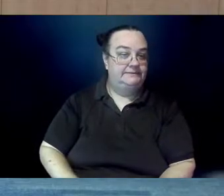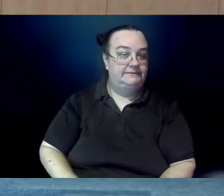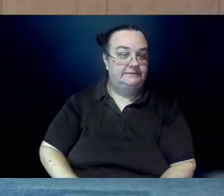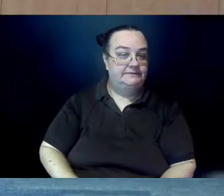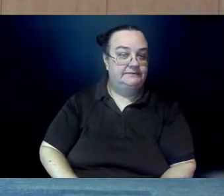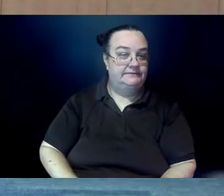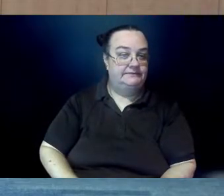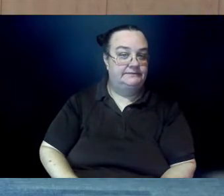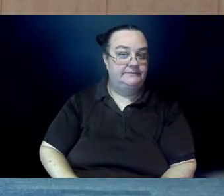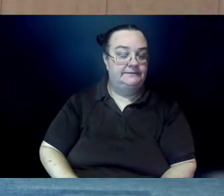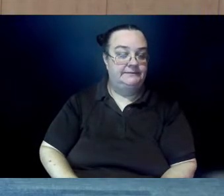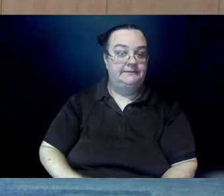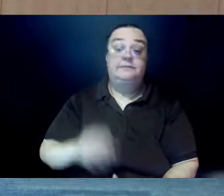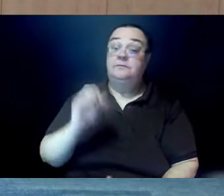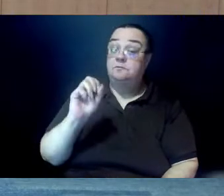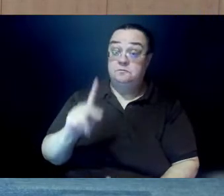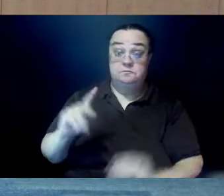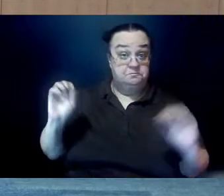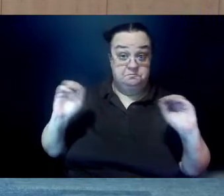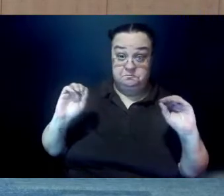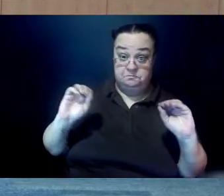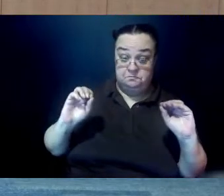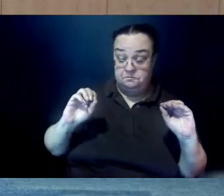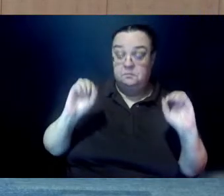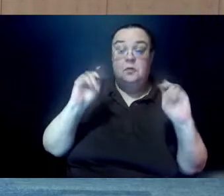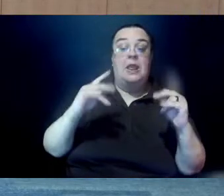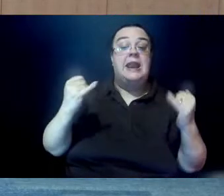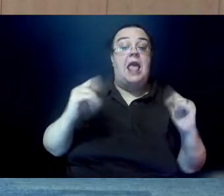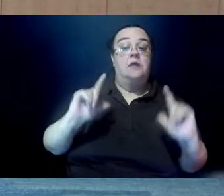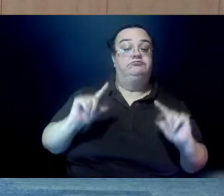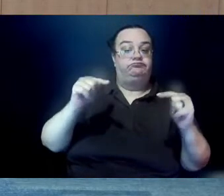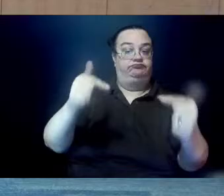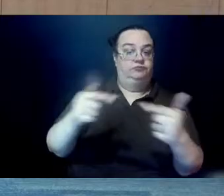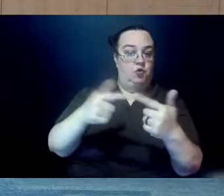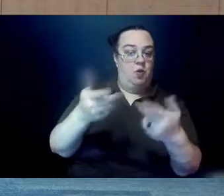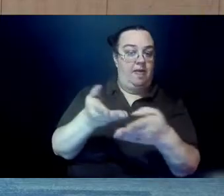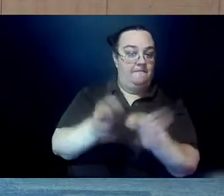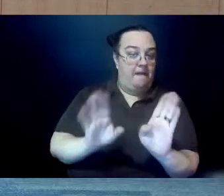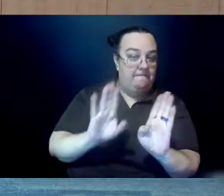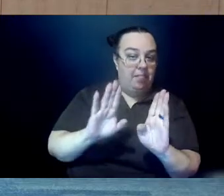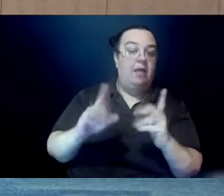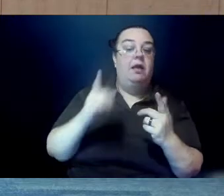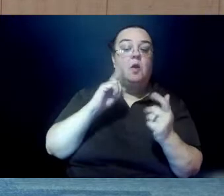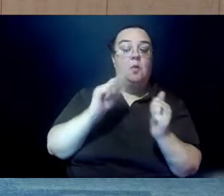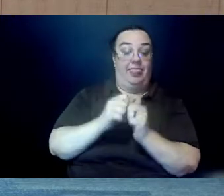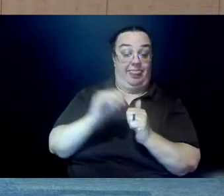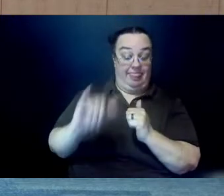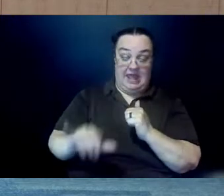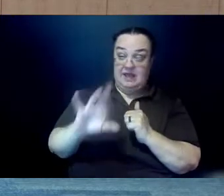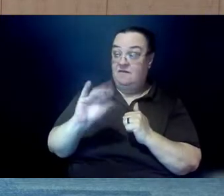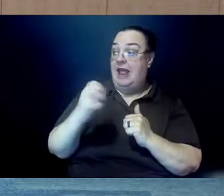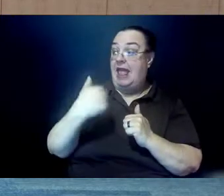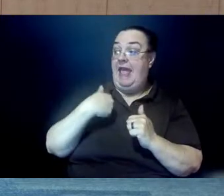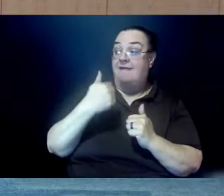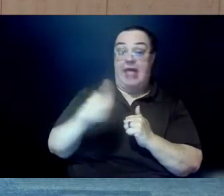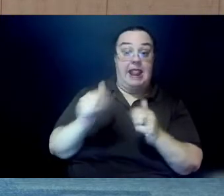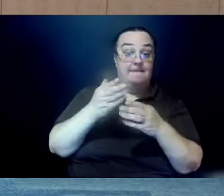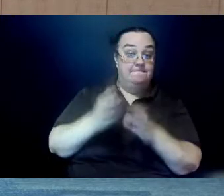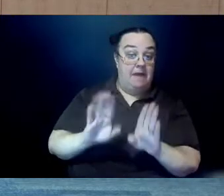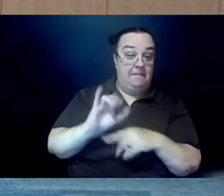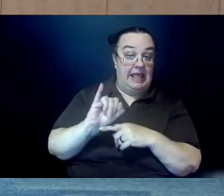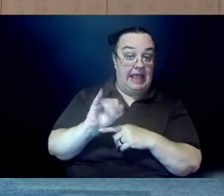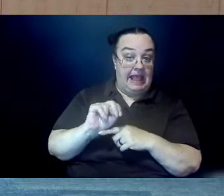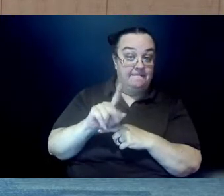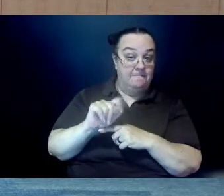Okay. Hearing none, let's turn to the public then. With that as the frame, is there any public input on the